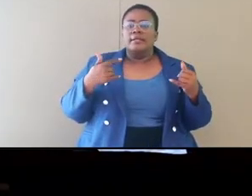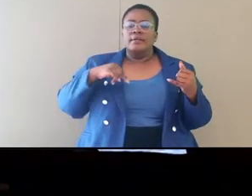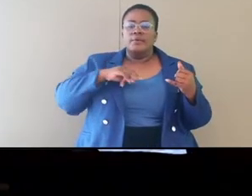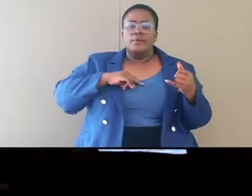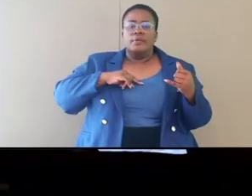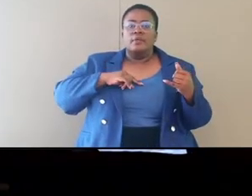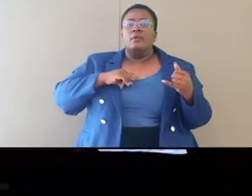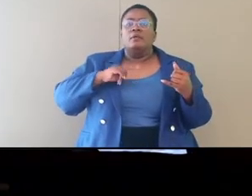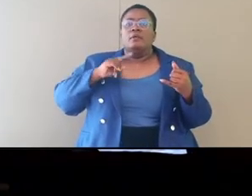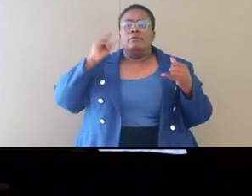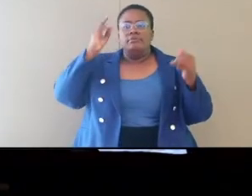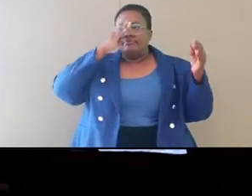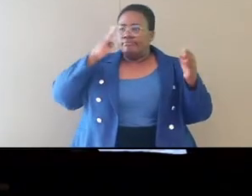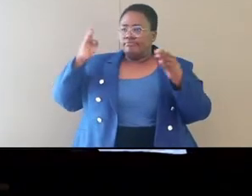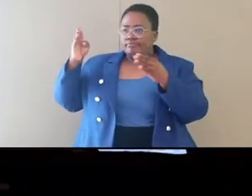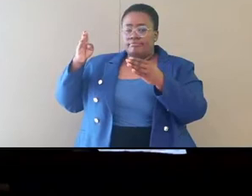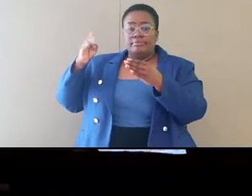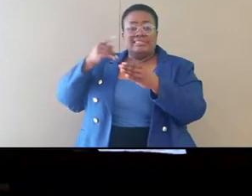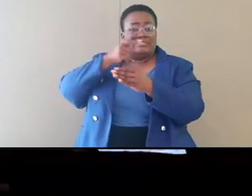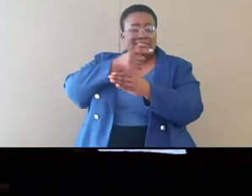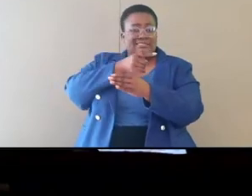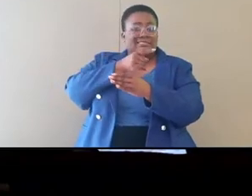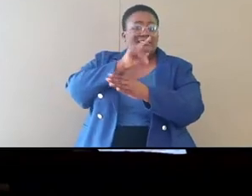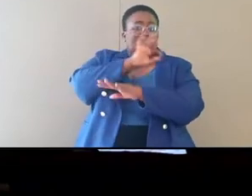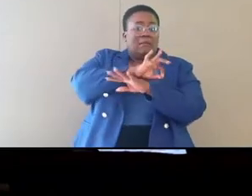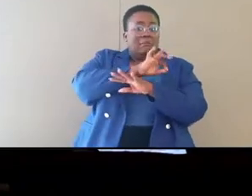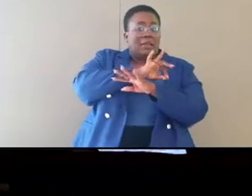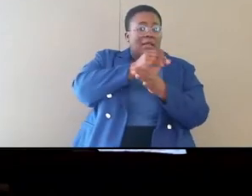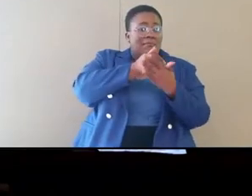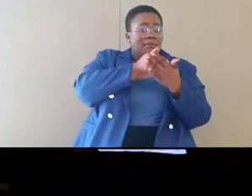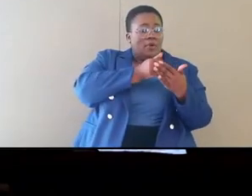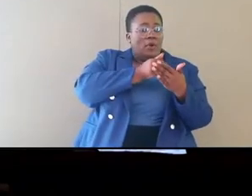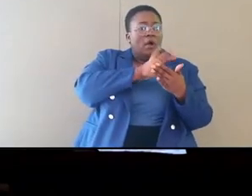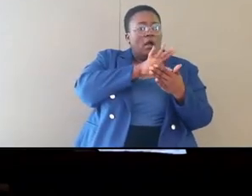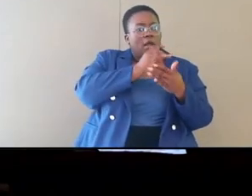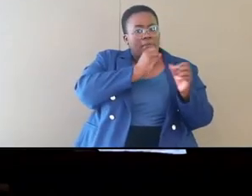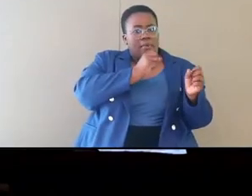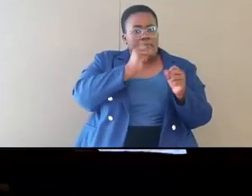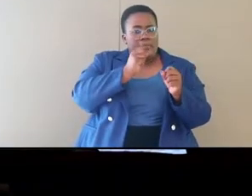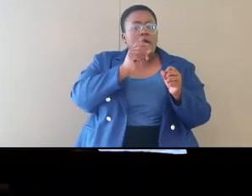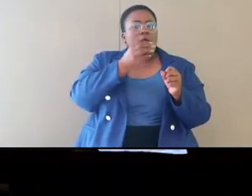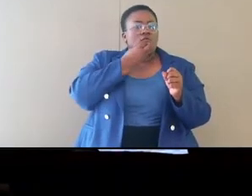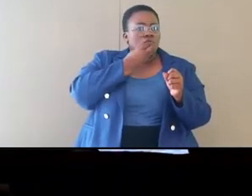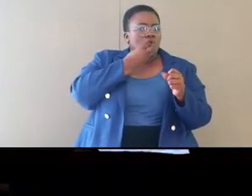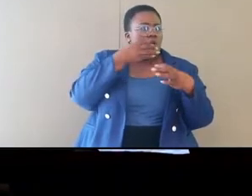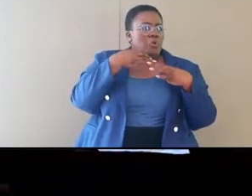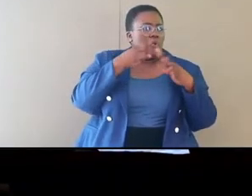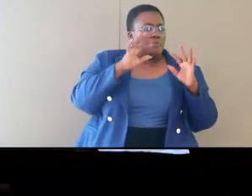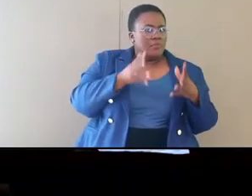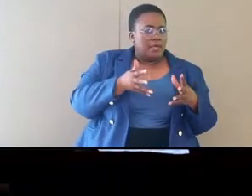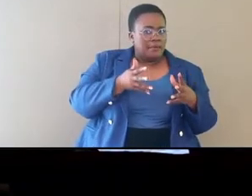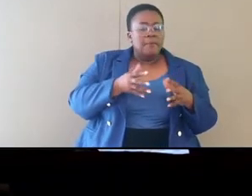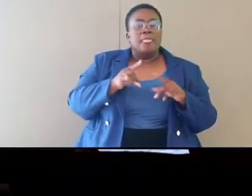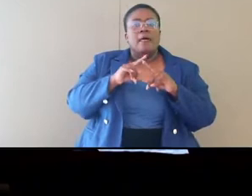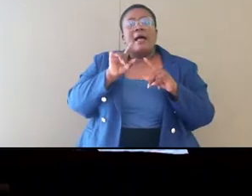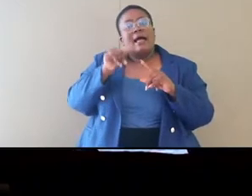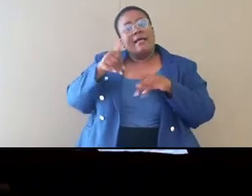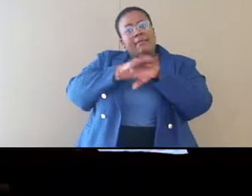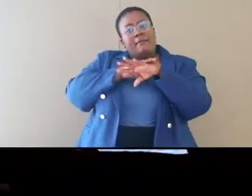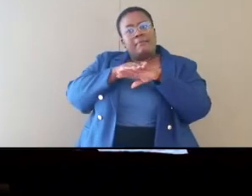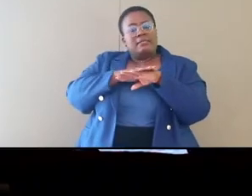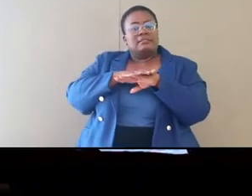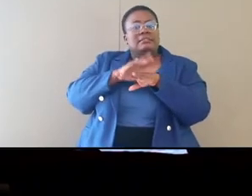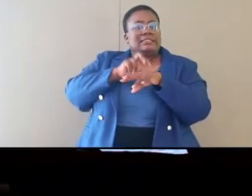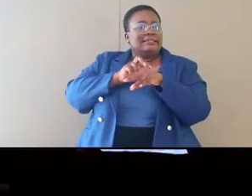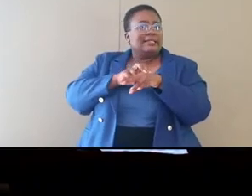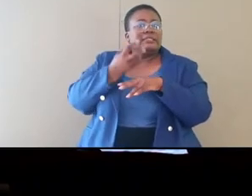vision of the CSG, which was a complementary grant. It will still then only cover food and clothes. You know, the other basic needs won't